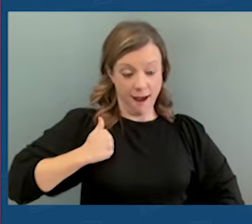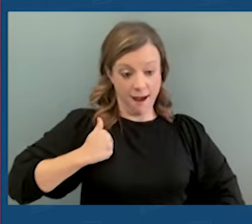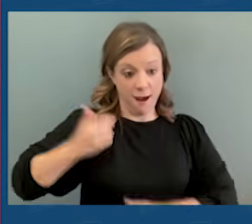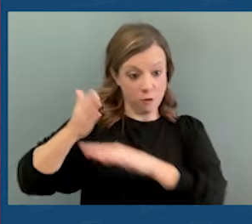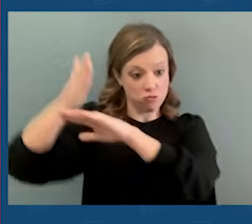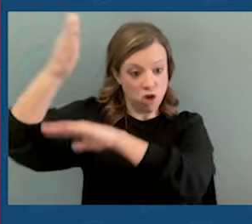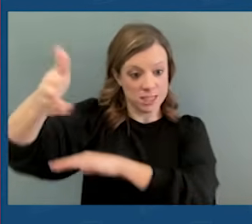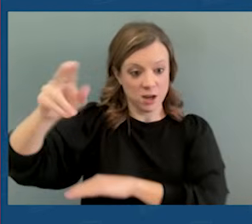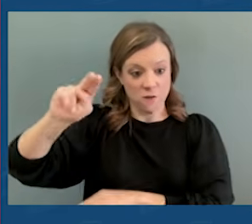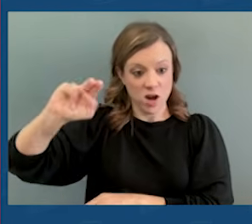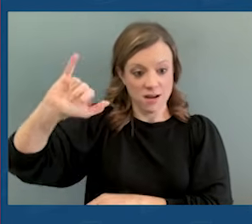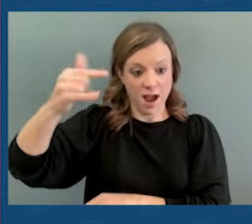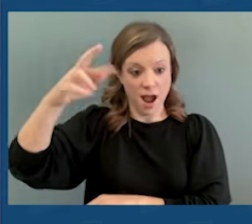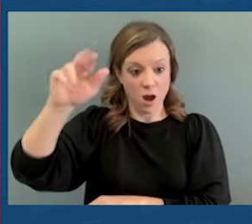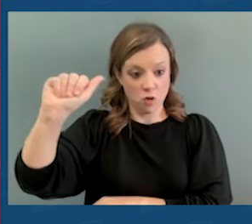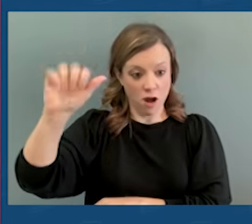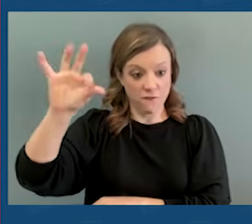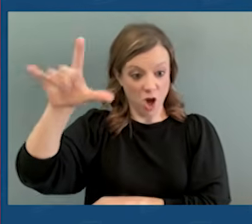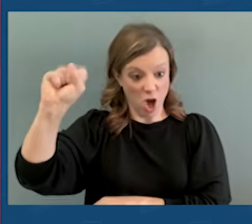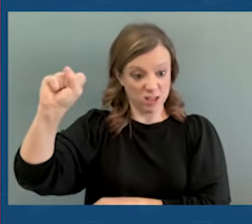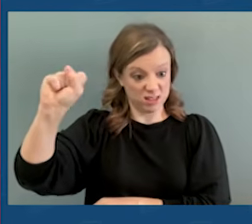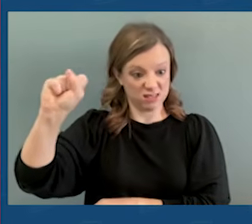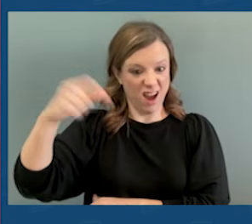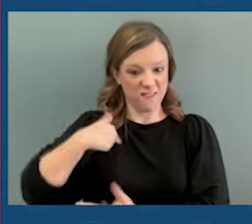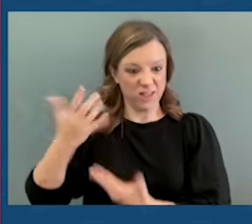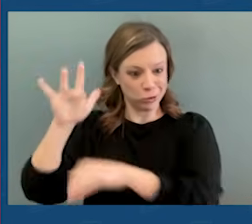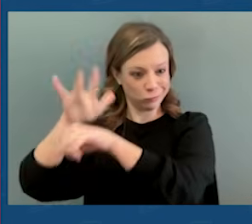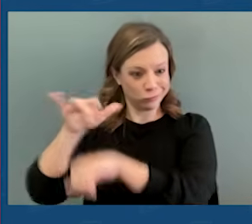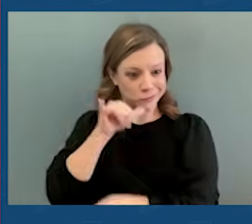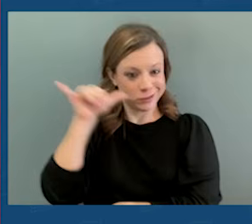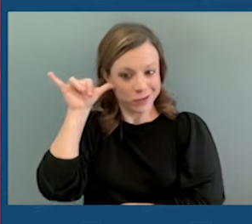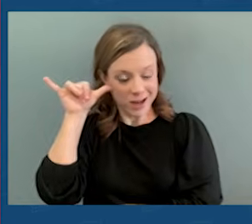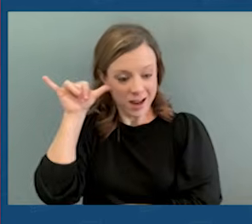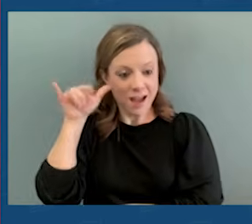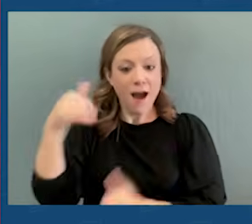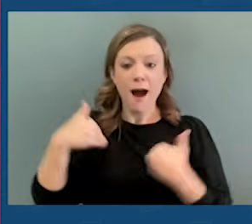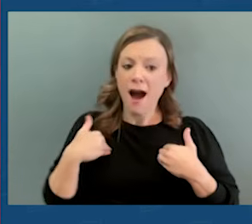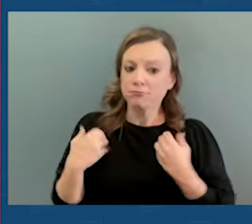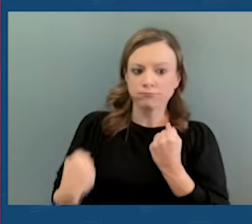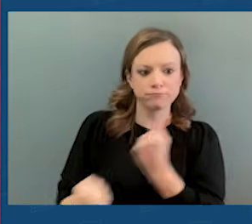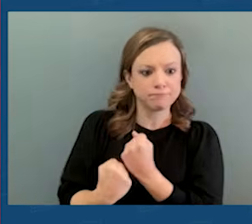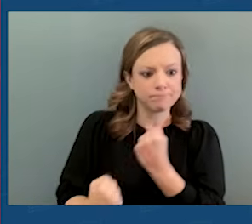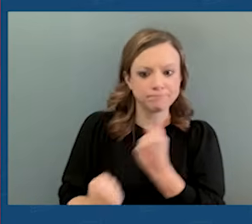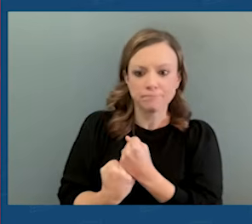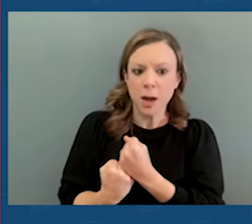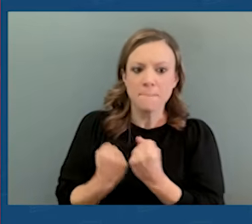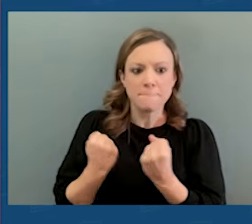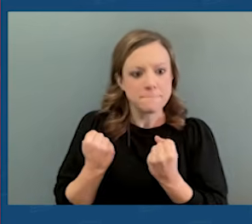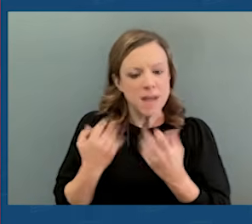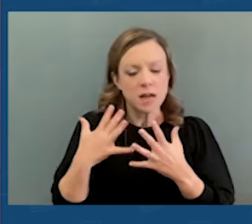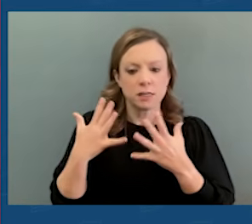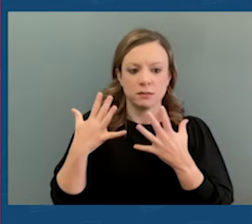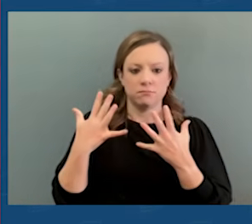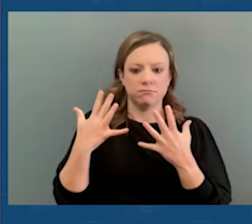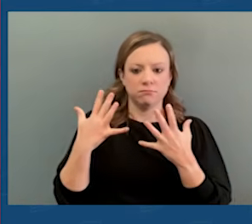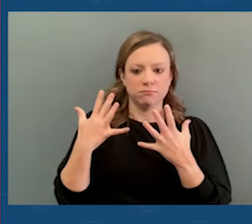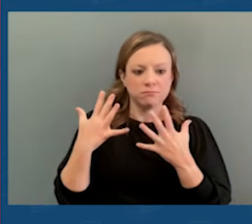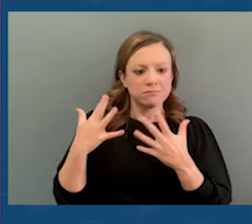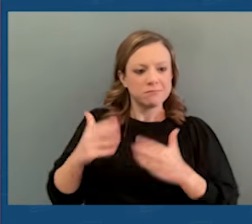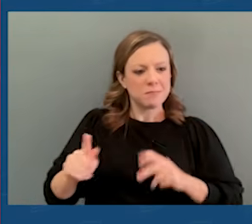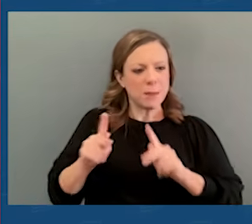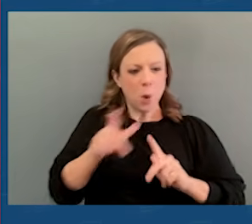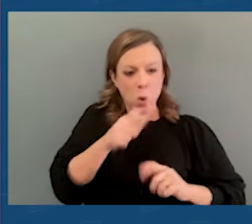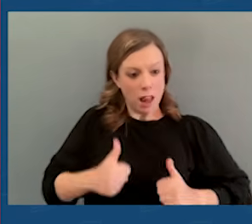yesterday. And that had the strong support of many much goodwill from residents of this state.